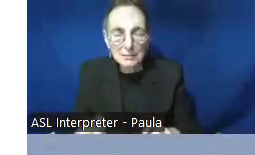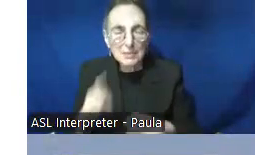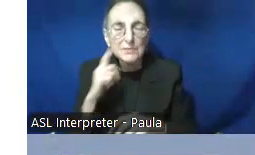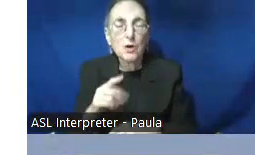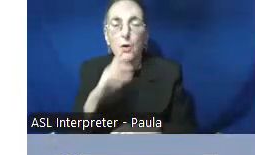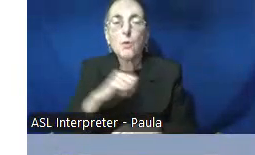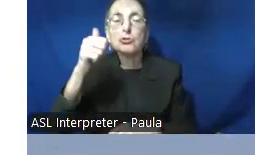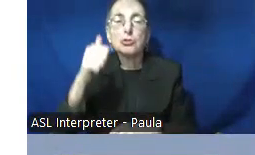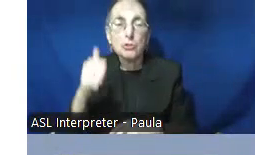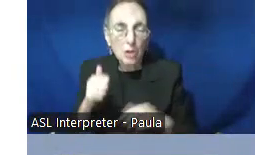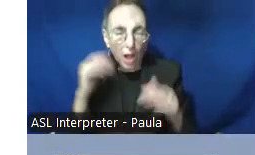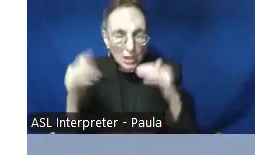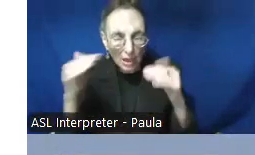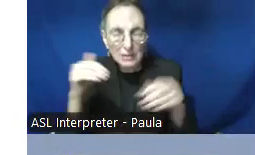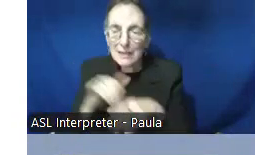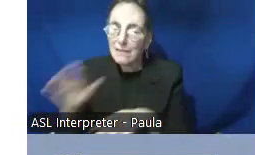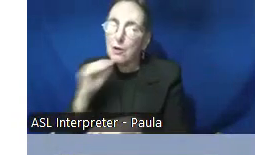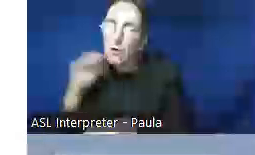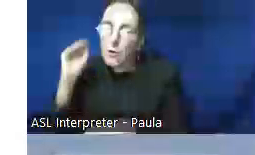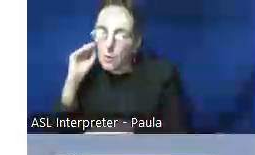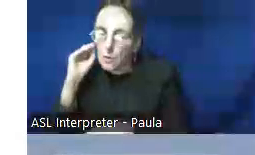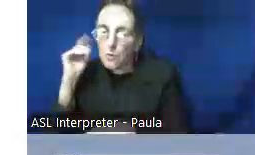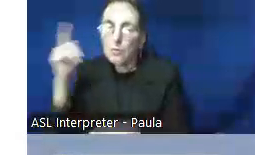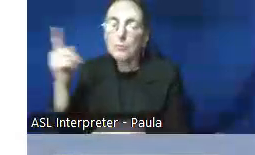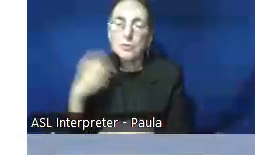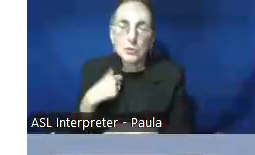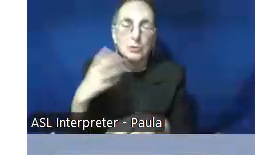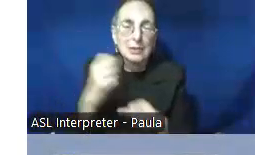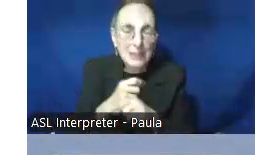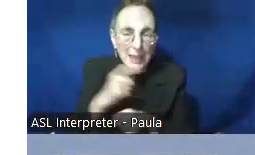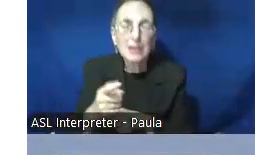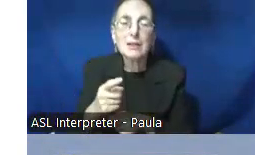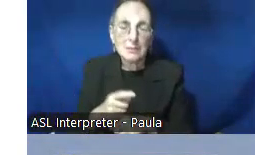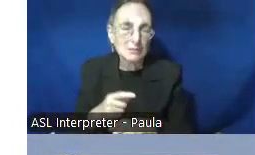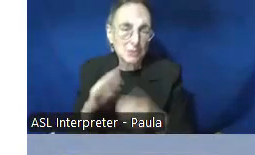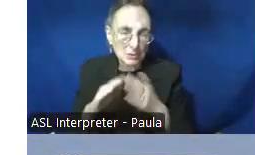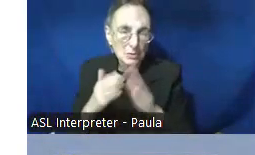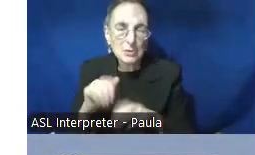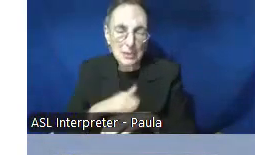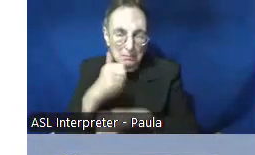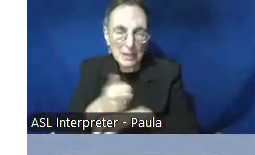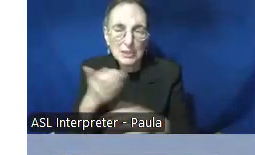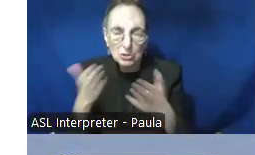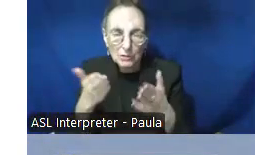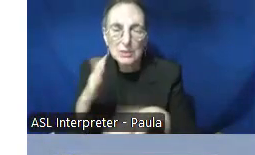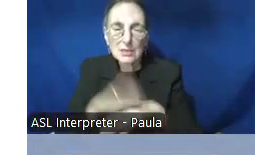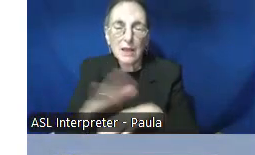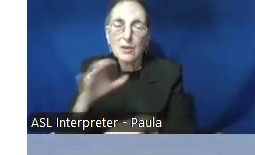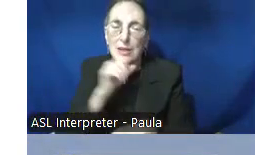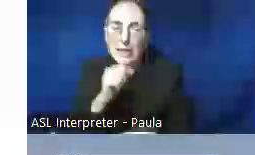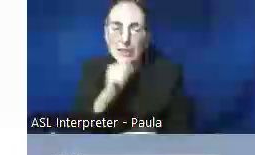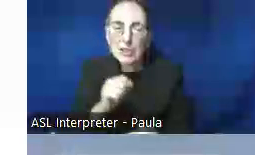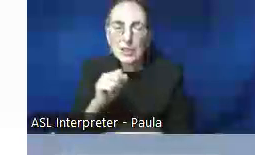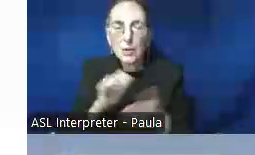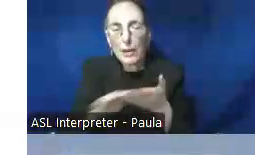adults in their homes to access home and community-based services on the aging waiver. And then we also